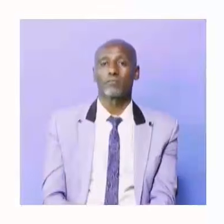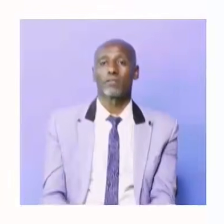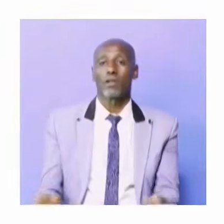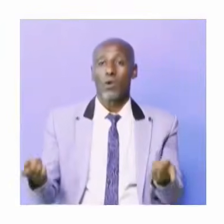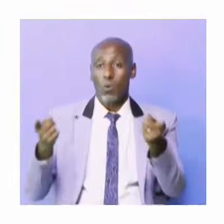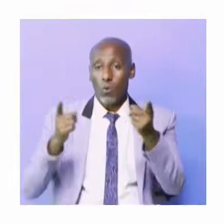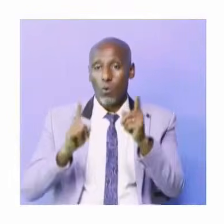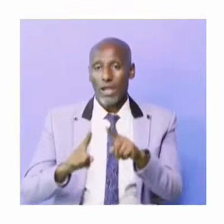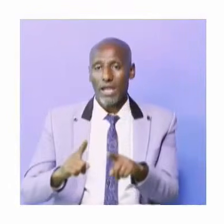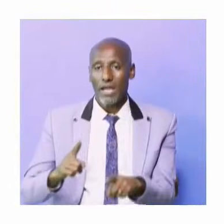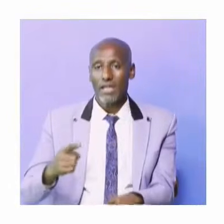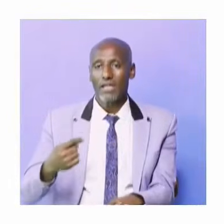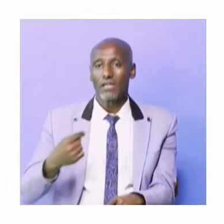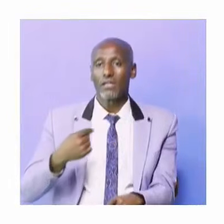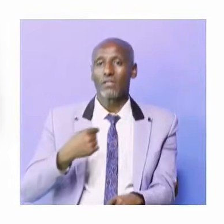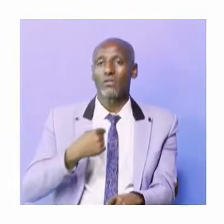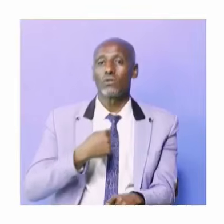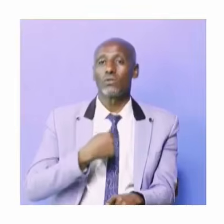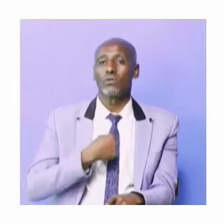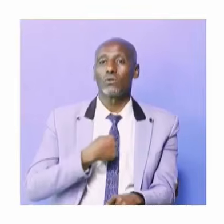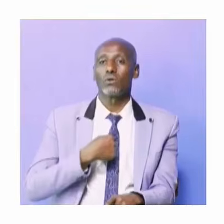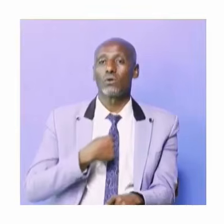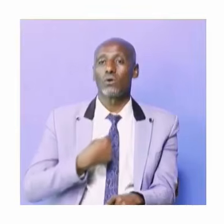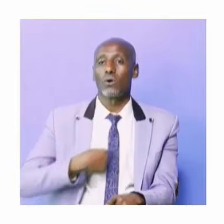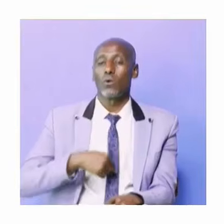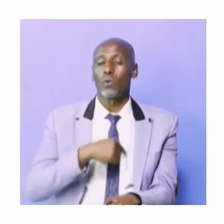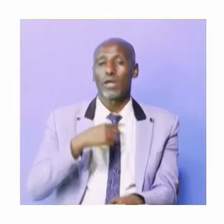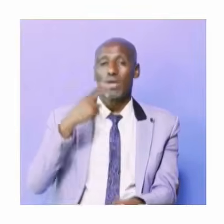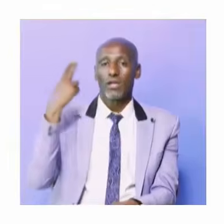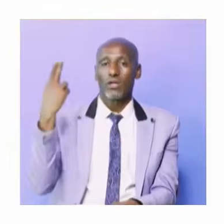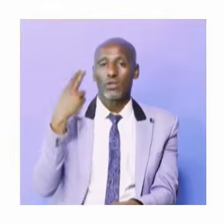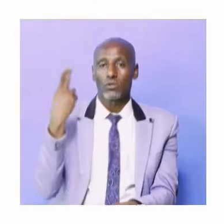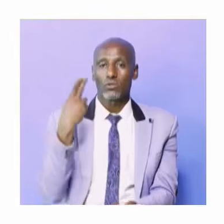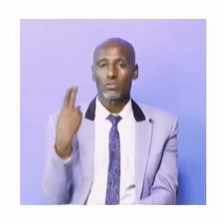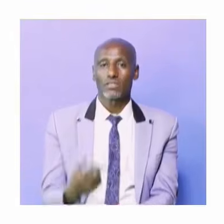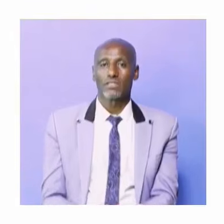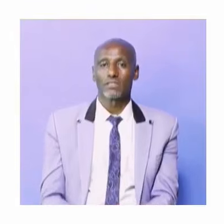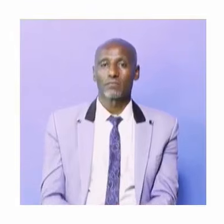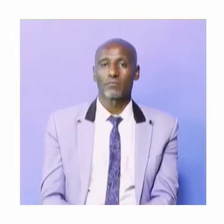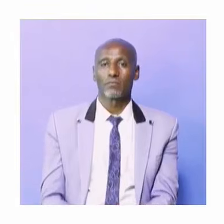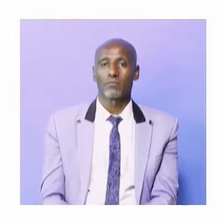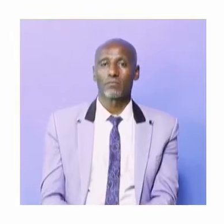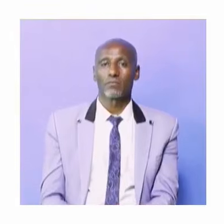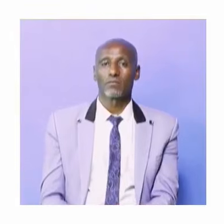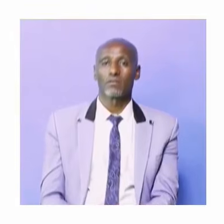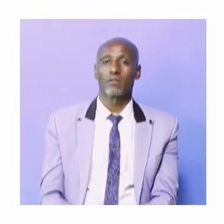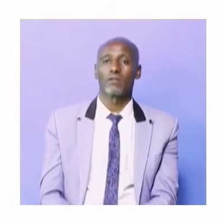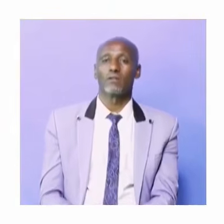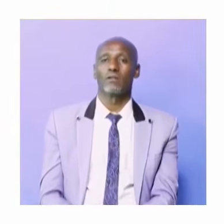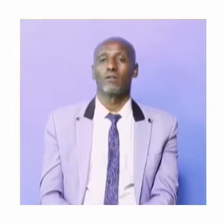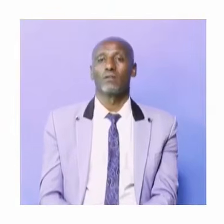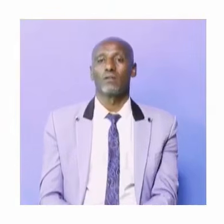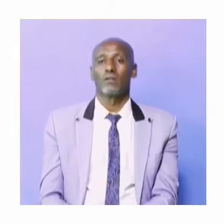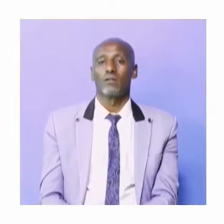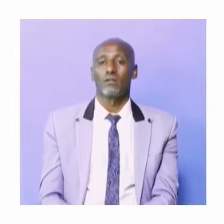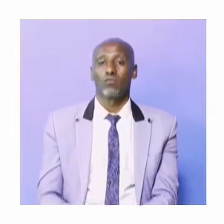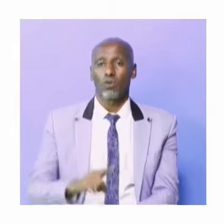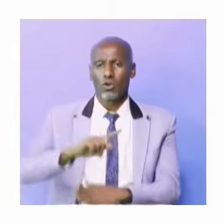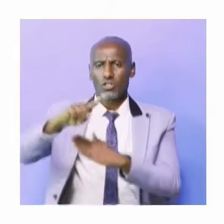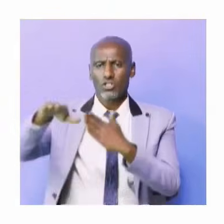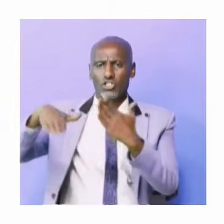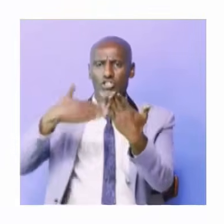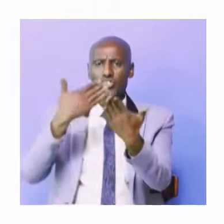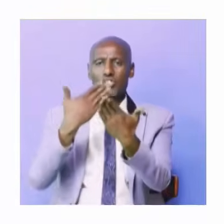it? When? Let's talk about when we use it. The first one, general truth.